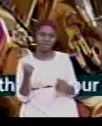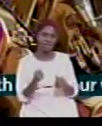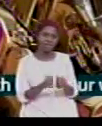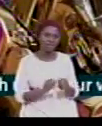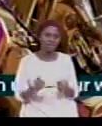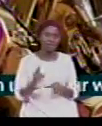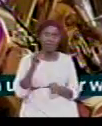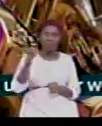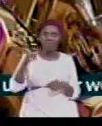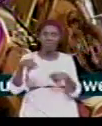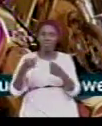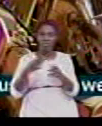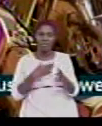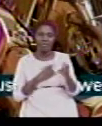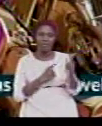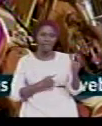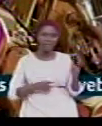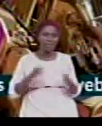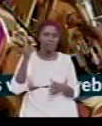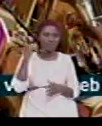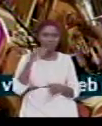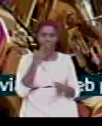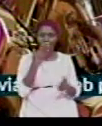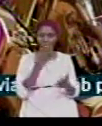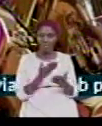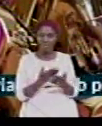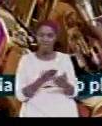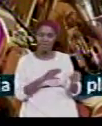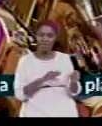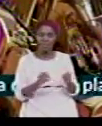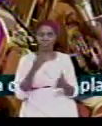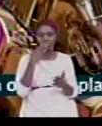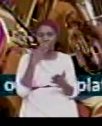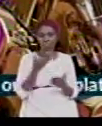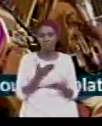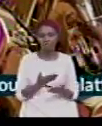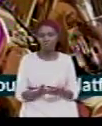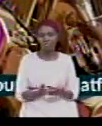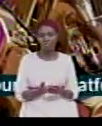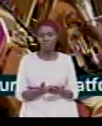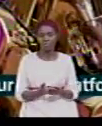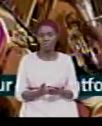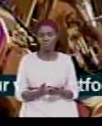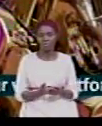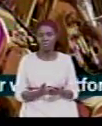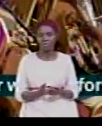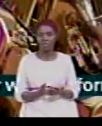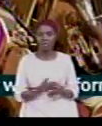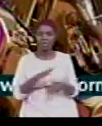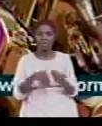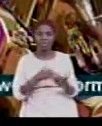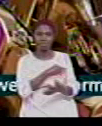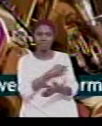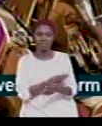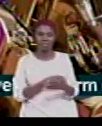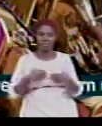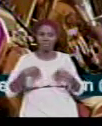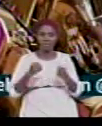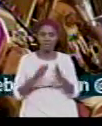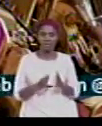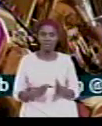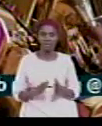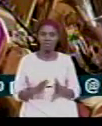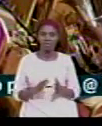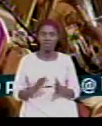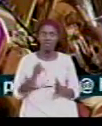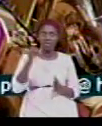he was doing good. Everywhere he went, he was doing good. The mighty healer,